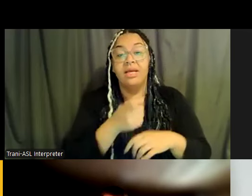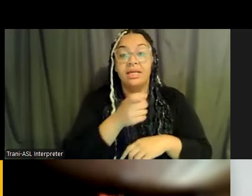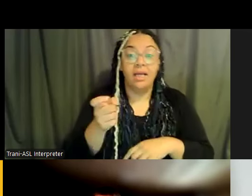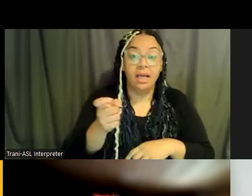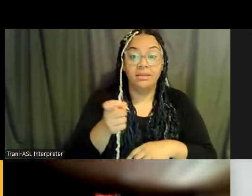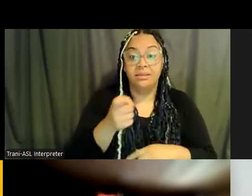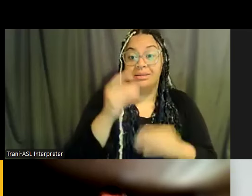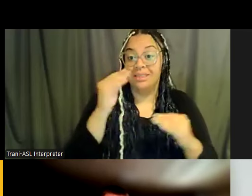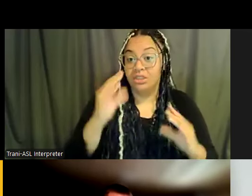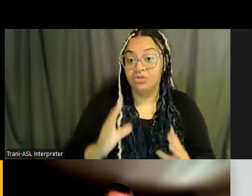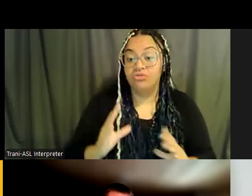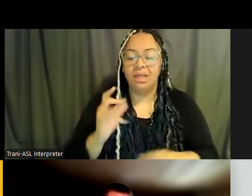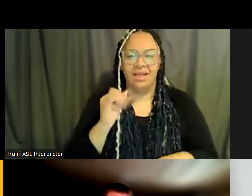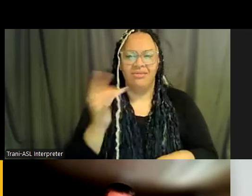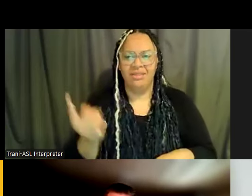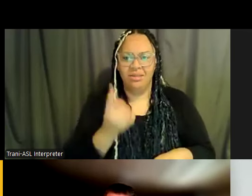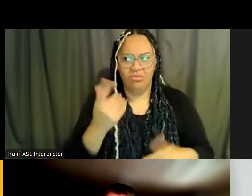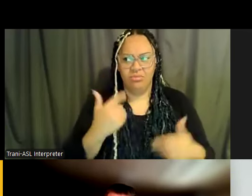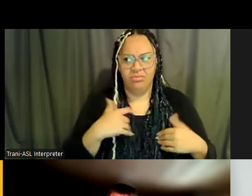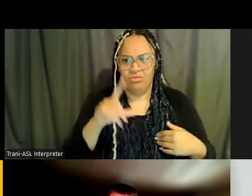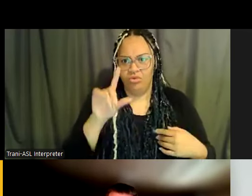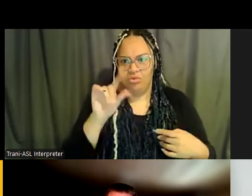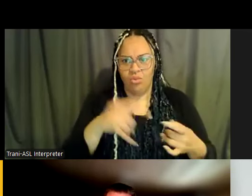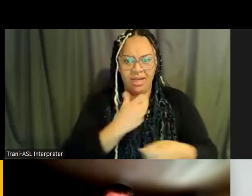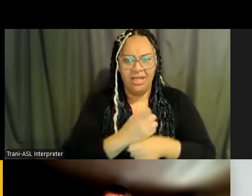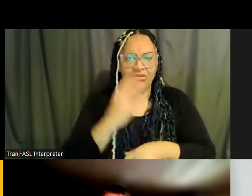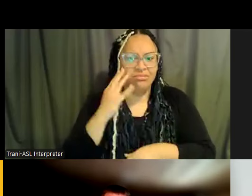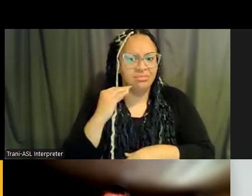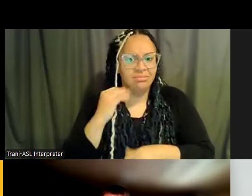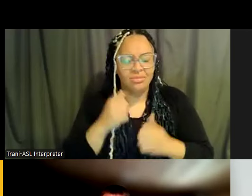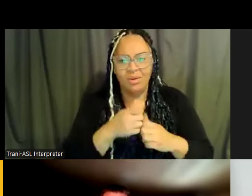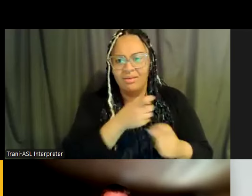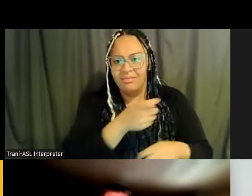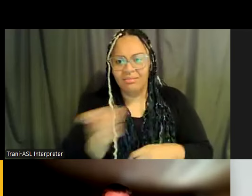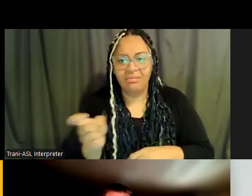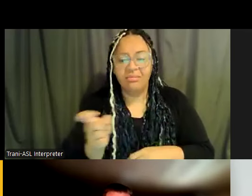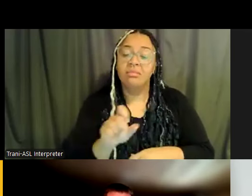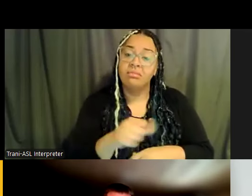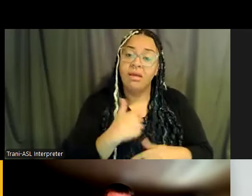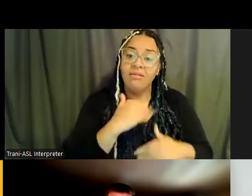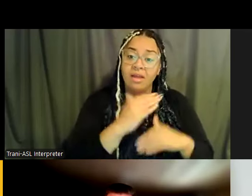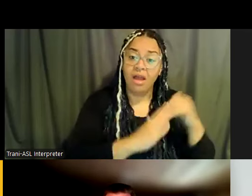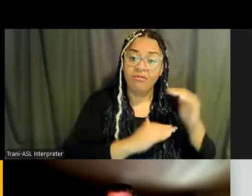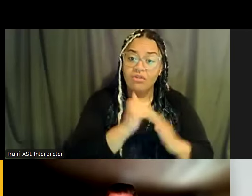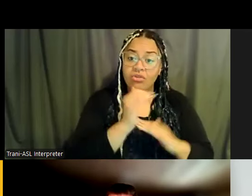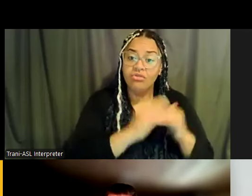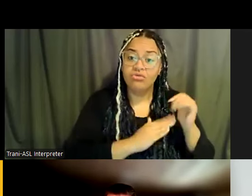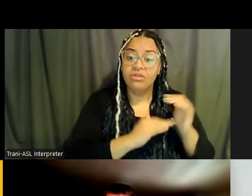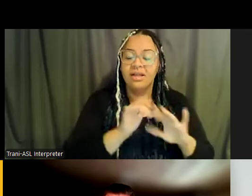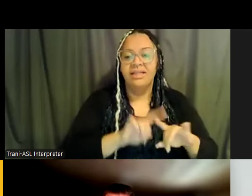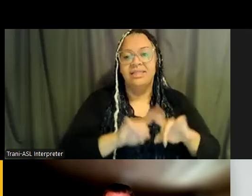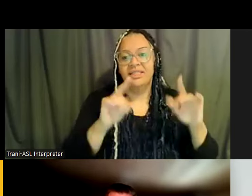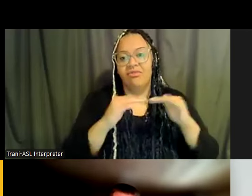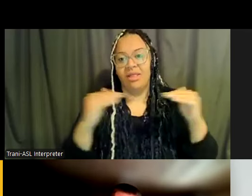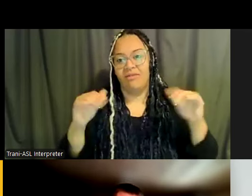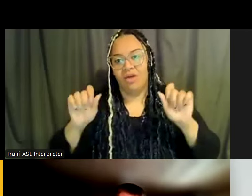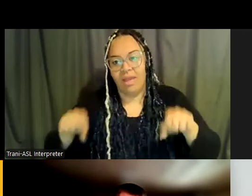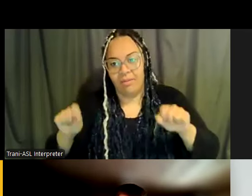has had a gun for 20 years, there's not necessarily going to be that itch. There's going to be that comfort that has a different level of